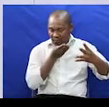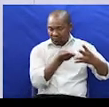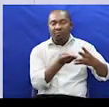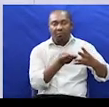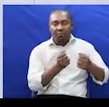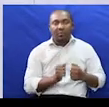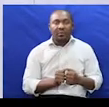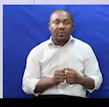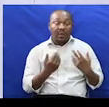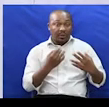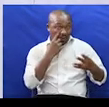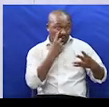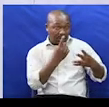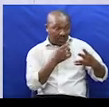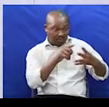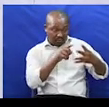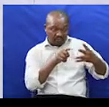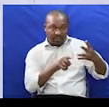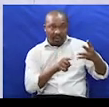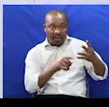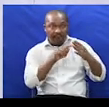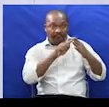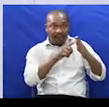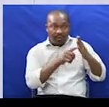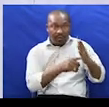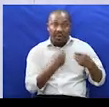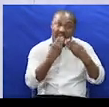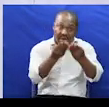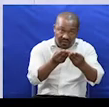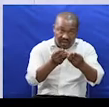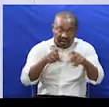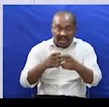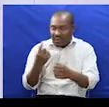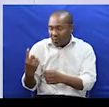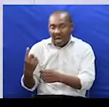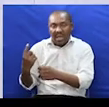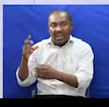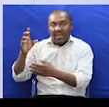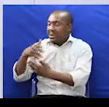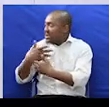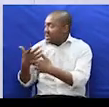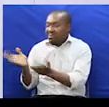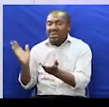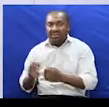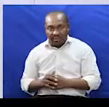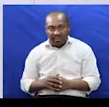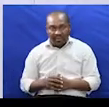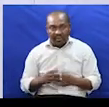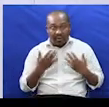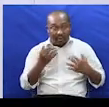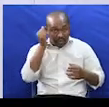see how we can apply the formula to calculate the unknown concentration. Remember I told you, if acid